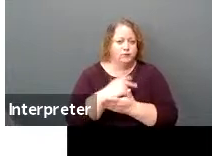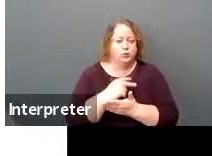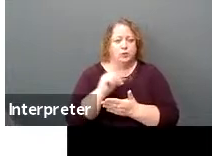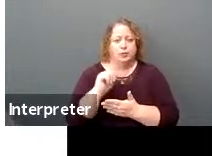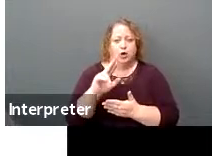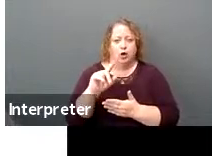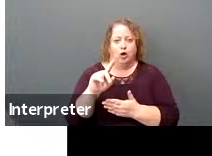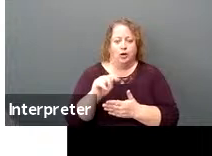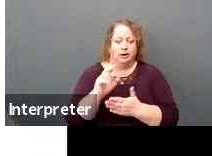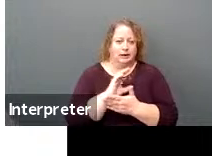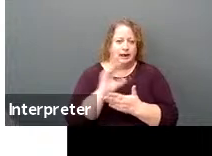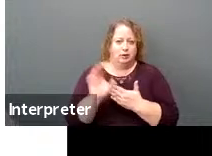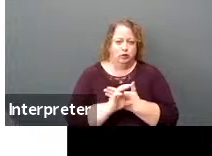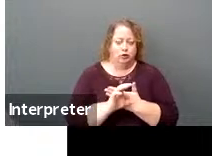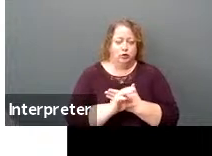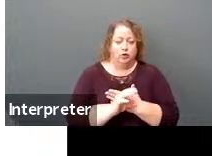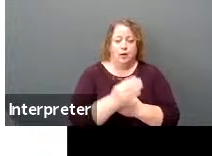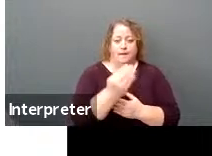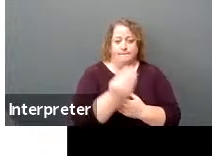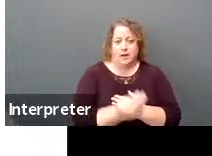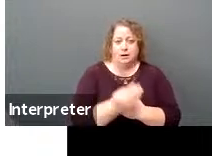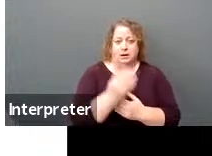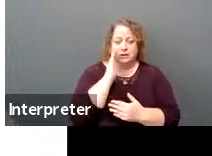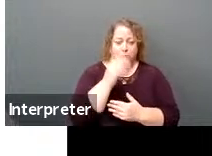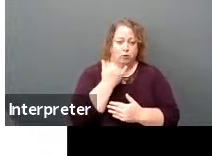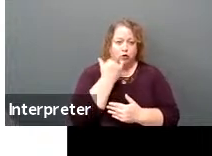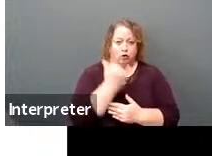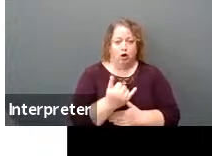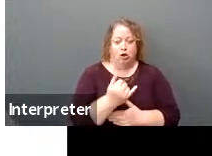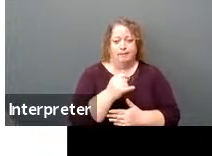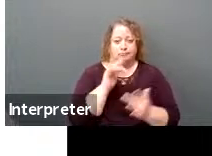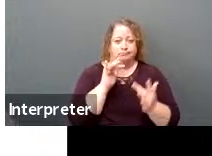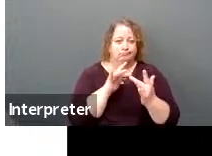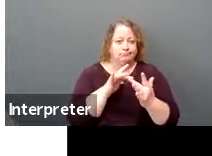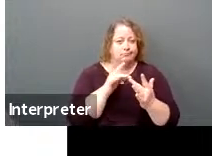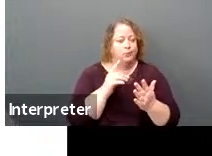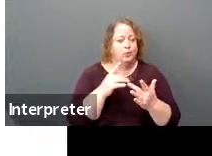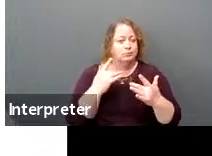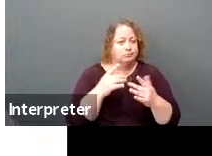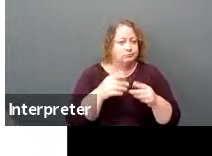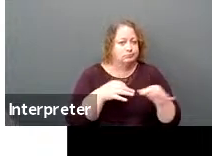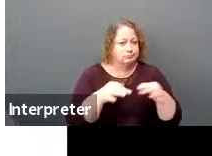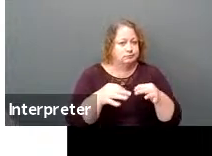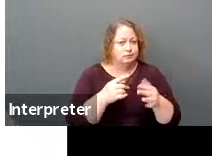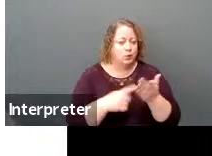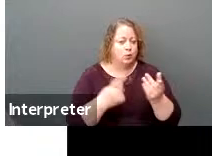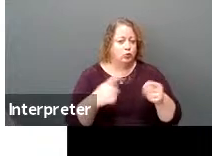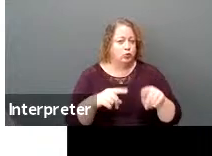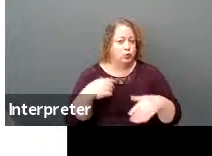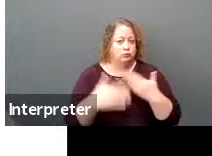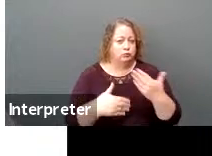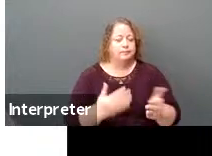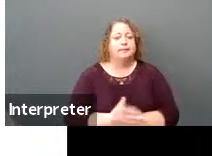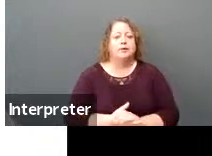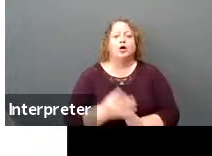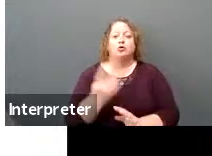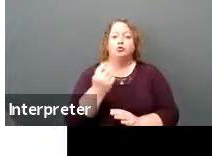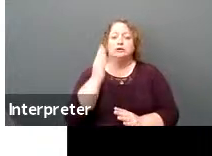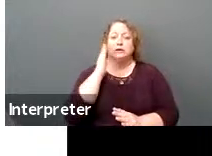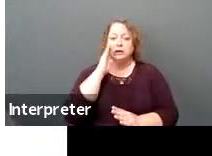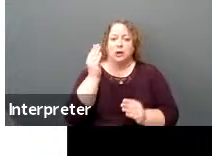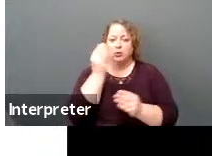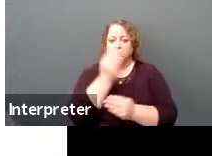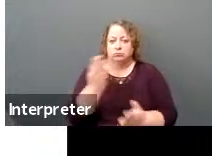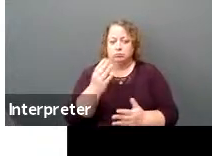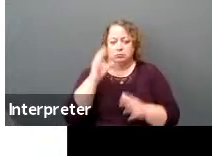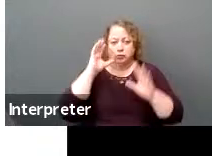audit submission calendar. On Mondays, I will call the auditor, and we will touch base with where we're at. On Tuesdays, I will provide an update to the